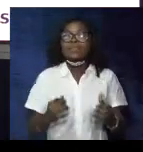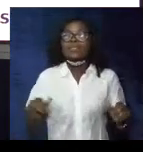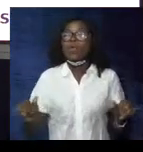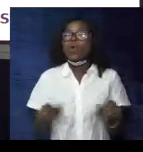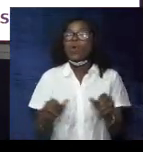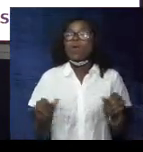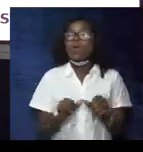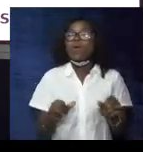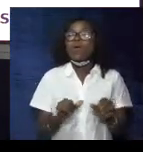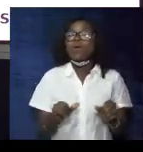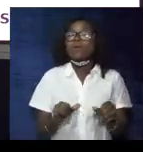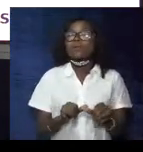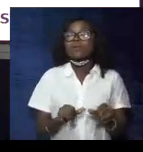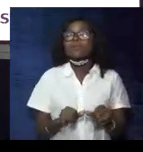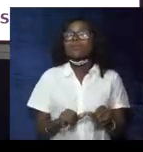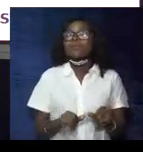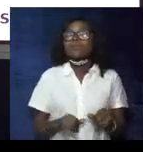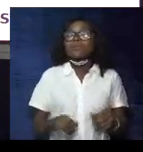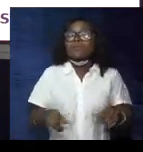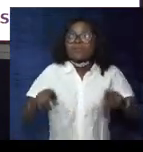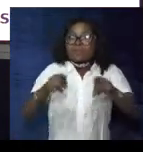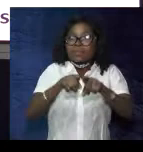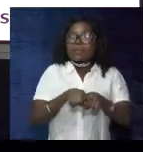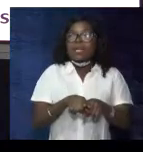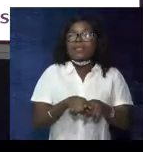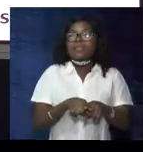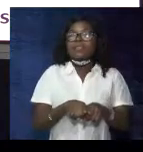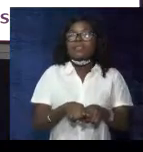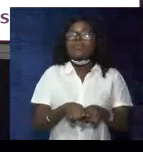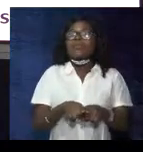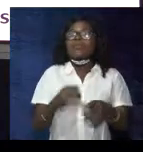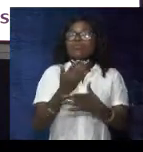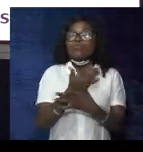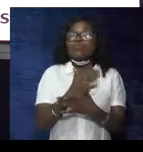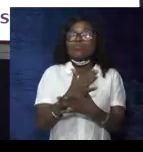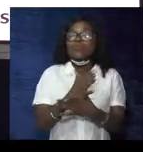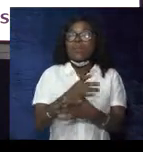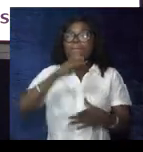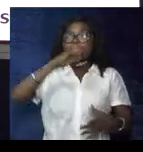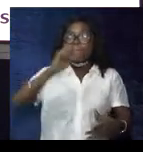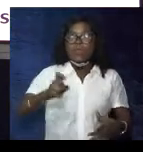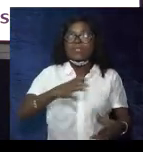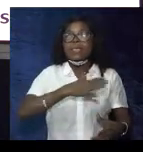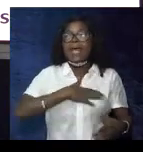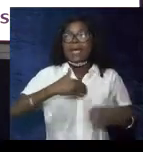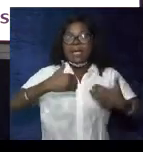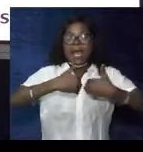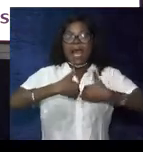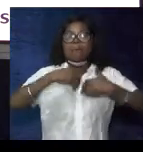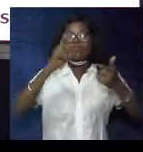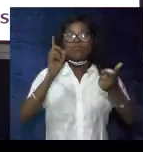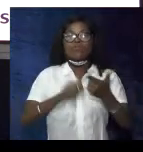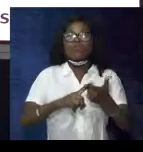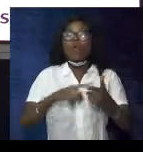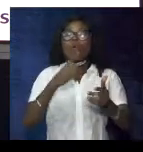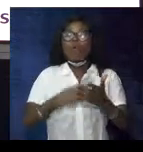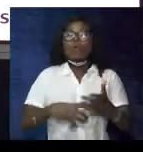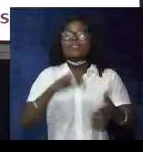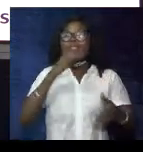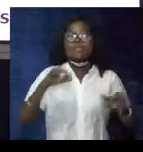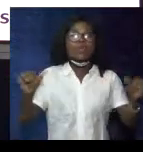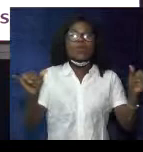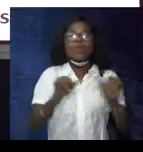What is the common similarity between must and have to? What is the common